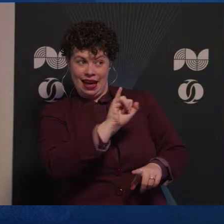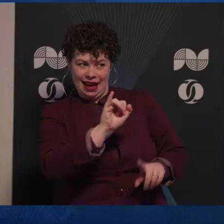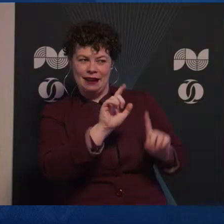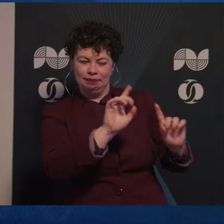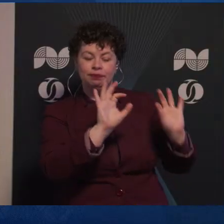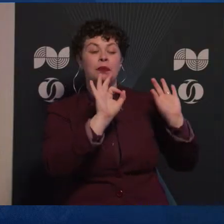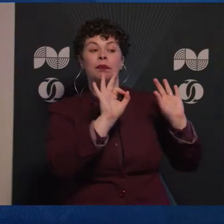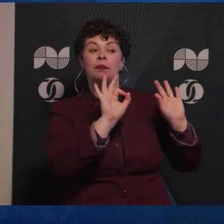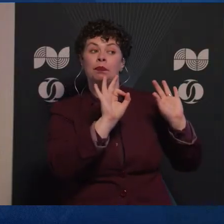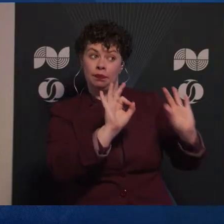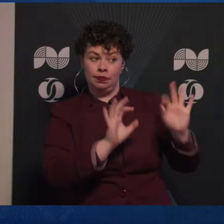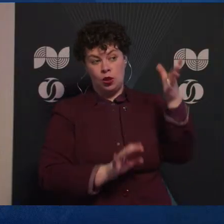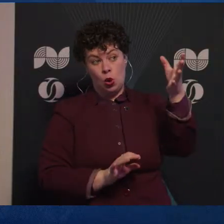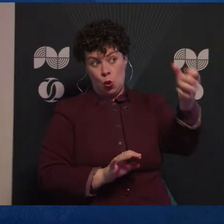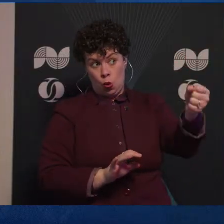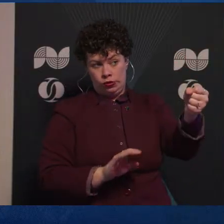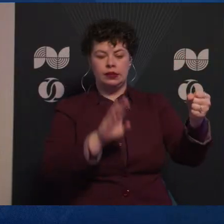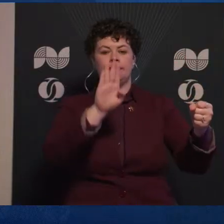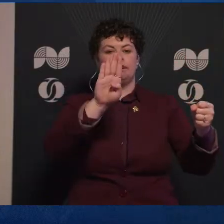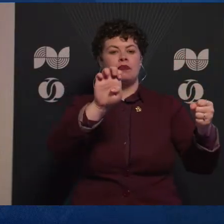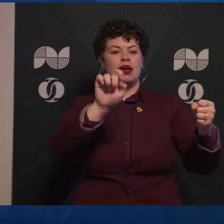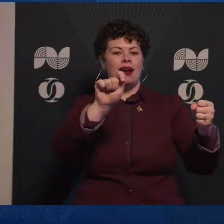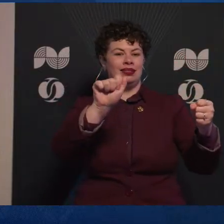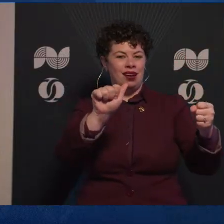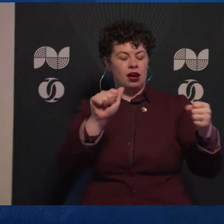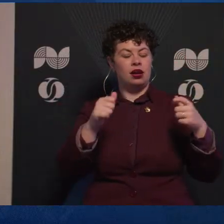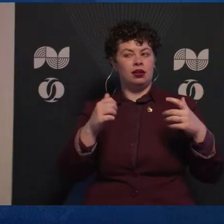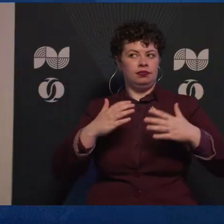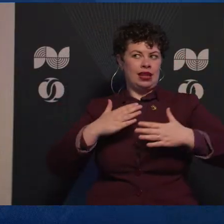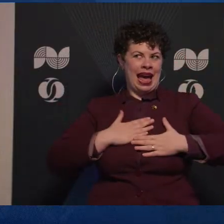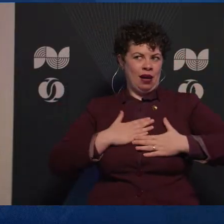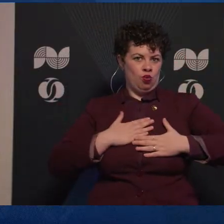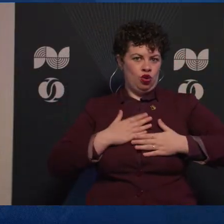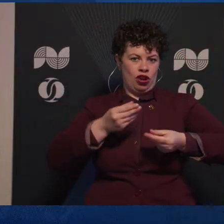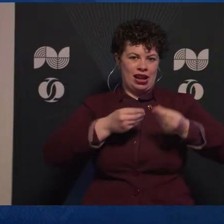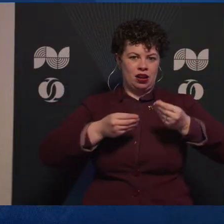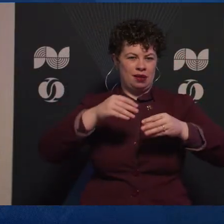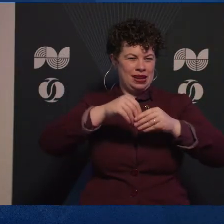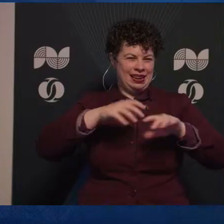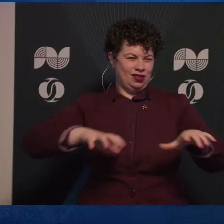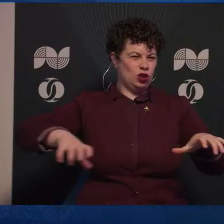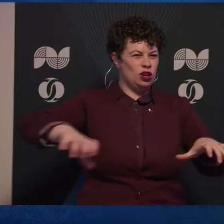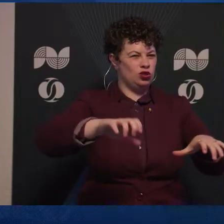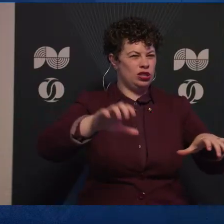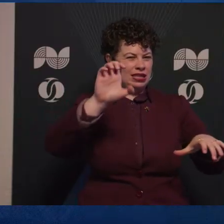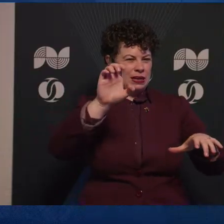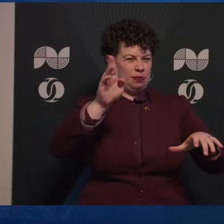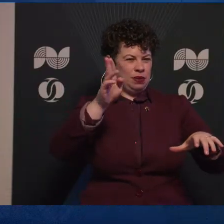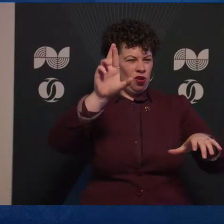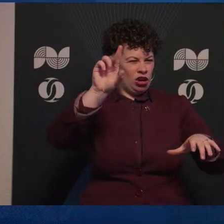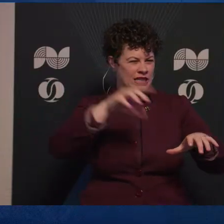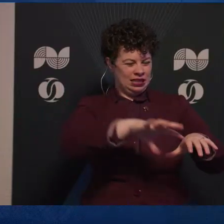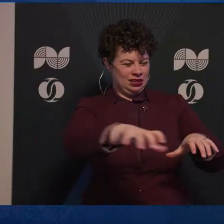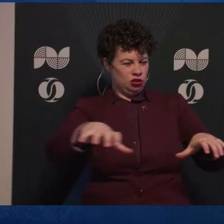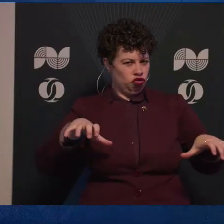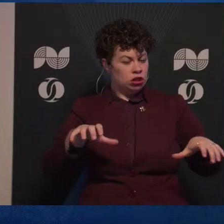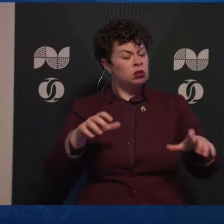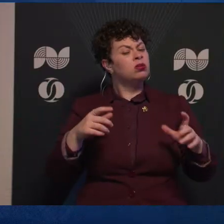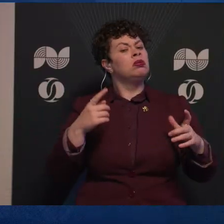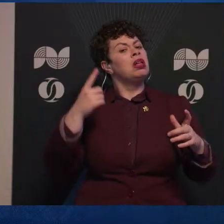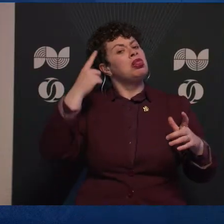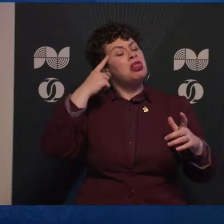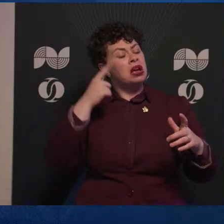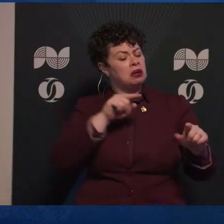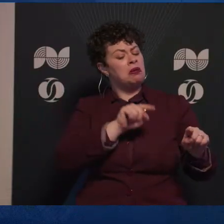So again, staying within the context of our economies, Beata, what do you think have been the key structural shifts that you've seen in